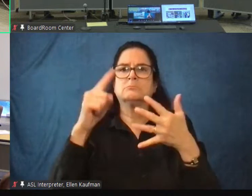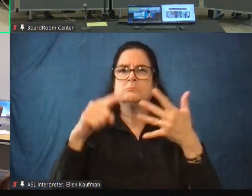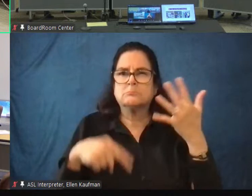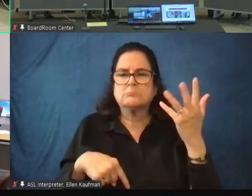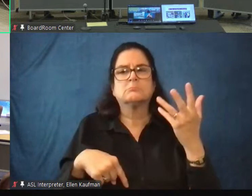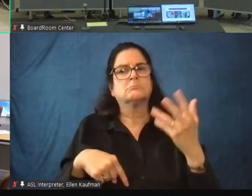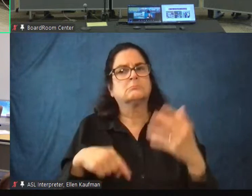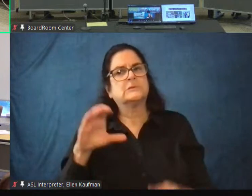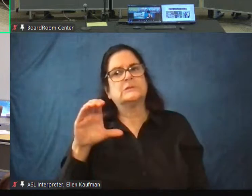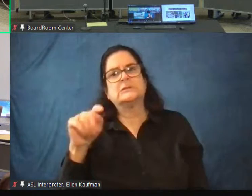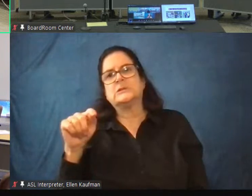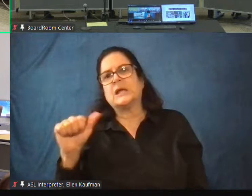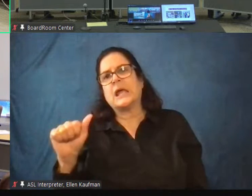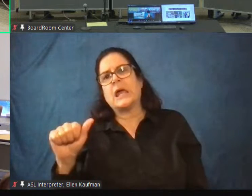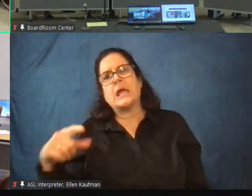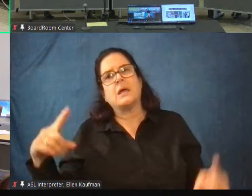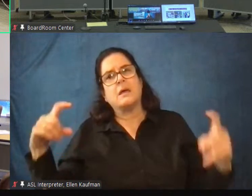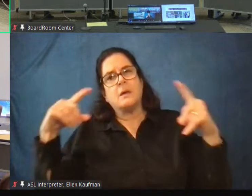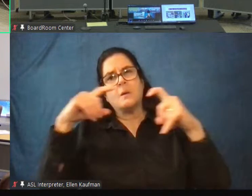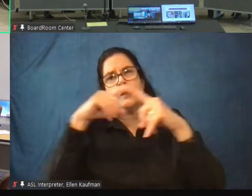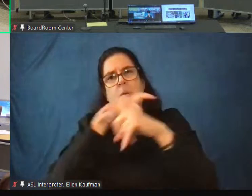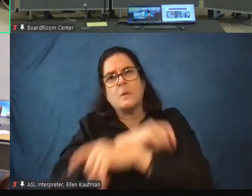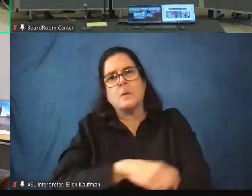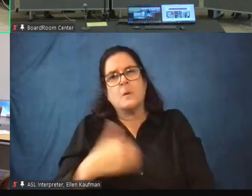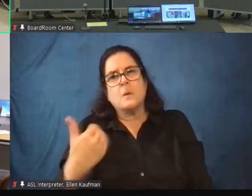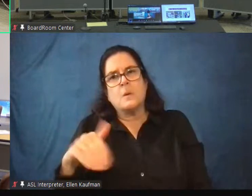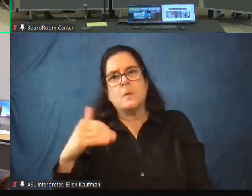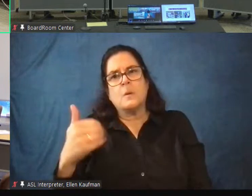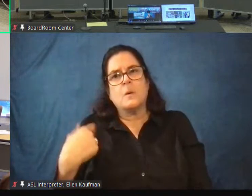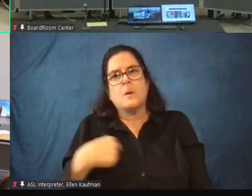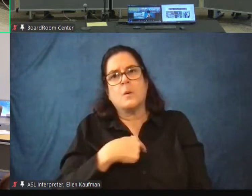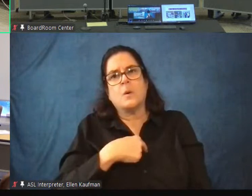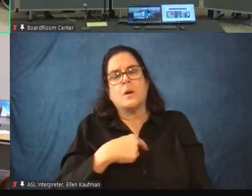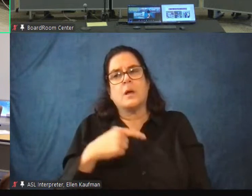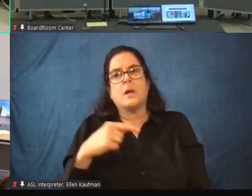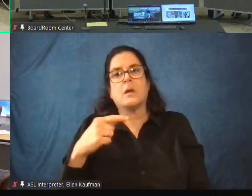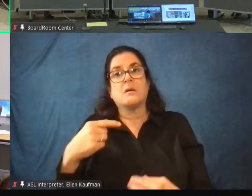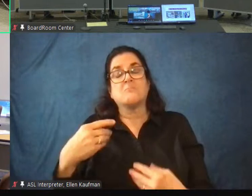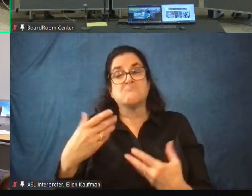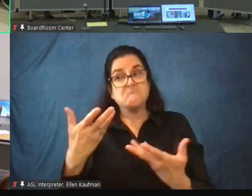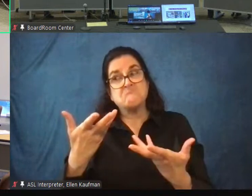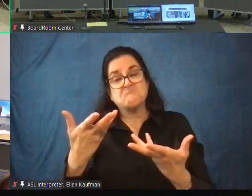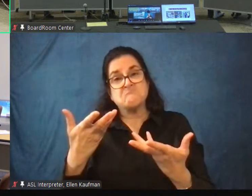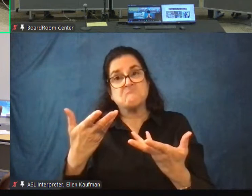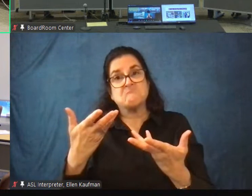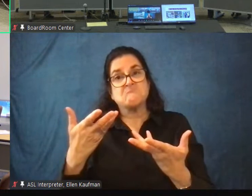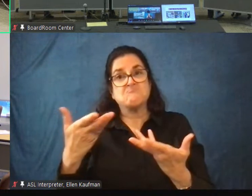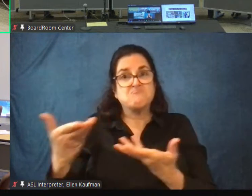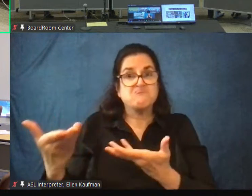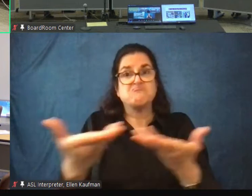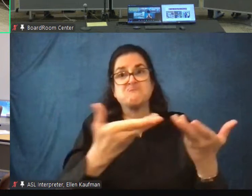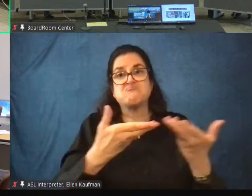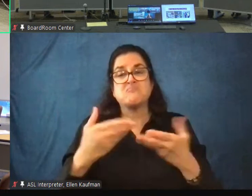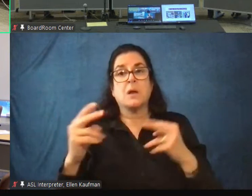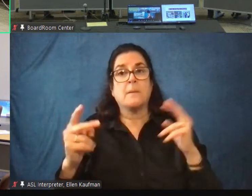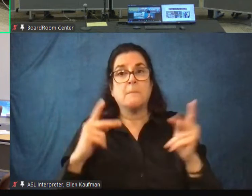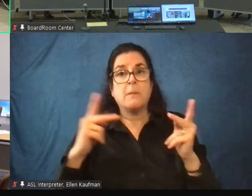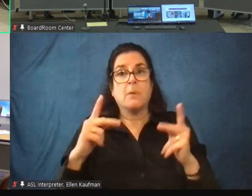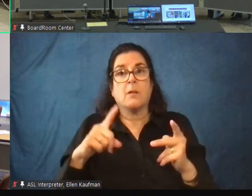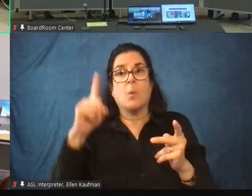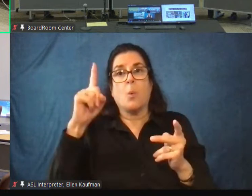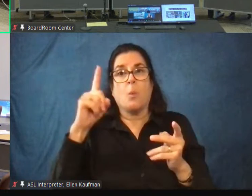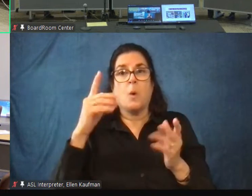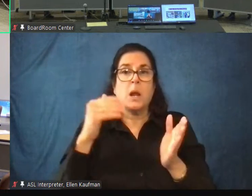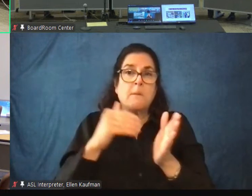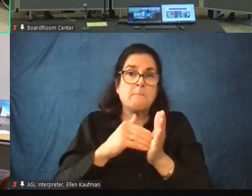Authority. As you know, we provide about 1 million rides a day, which is the equivalent of the city of Indianapolis every day on